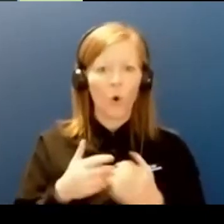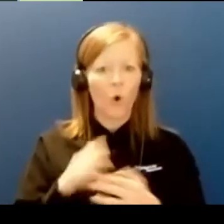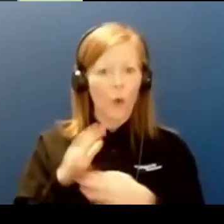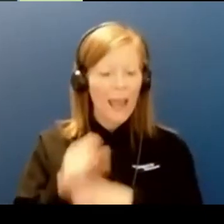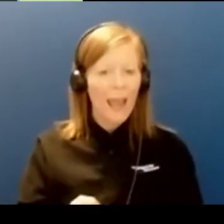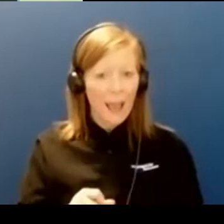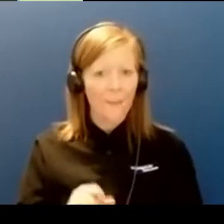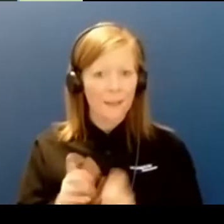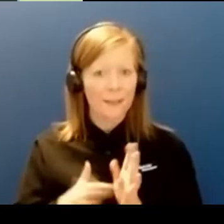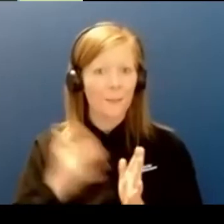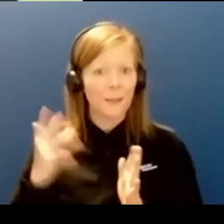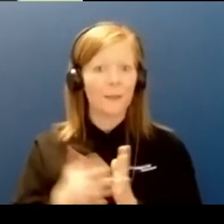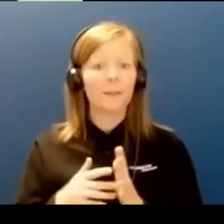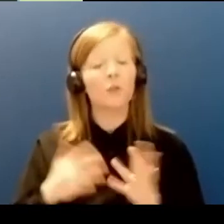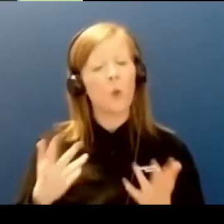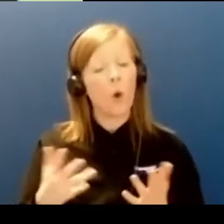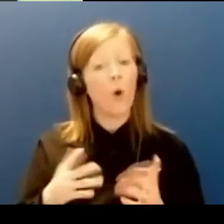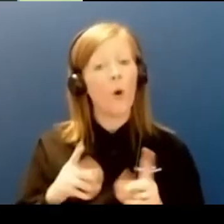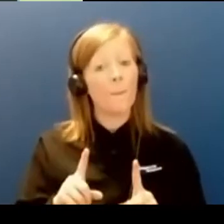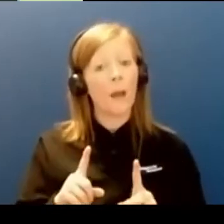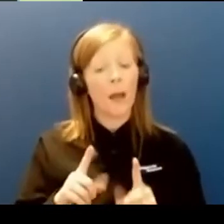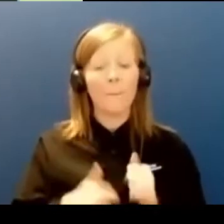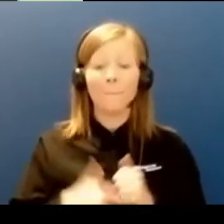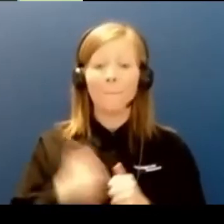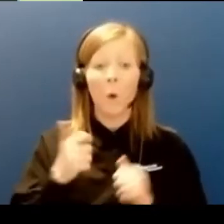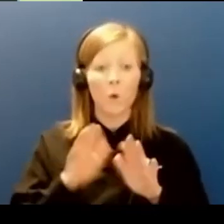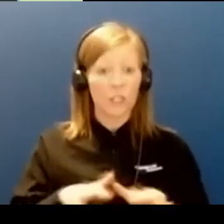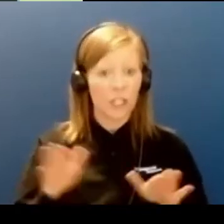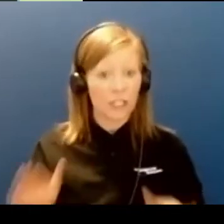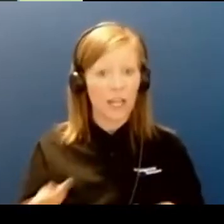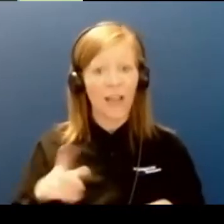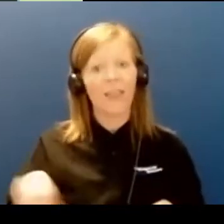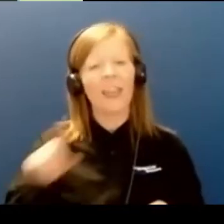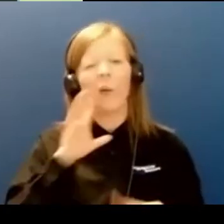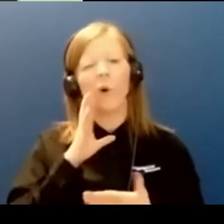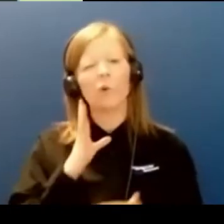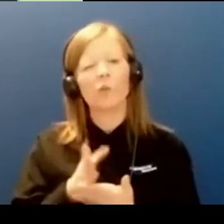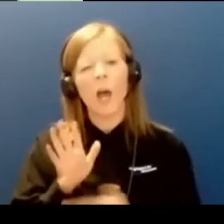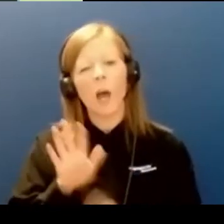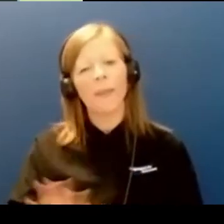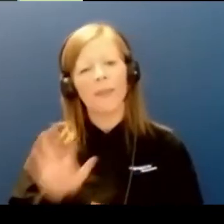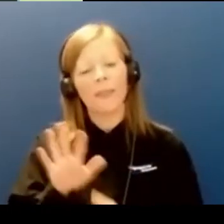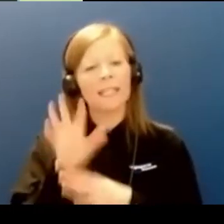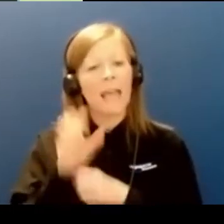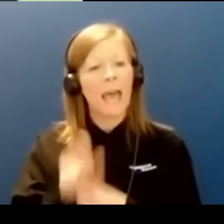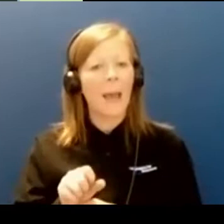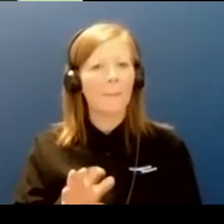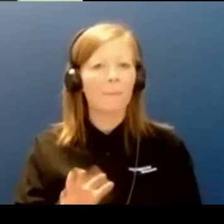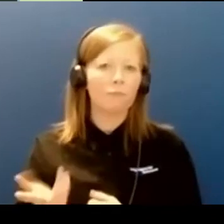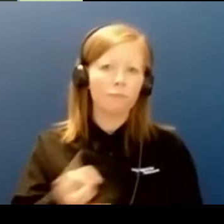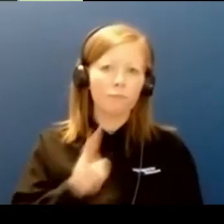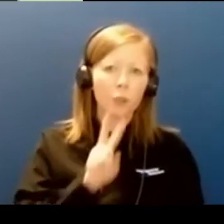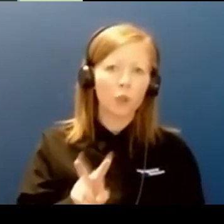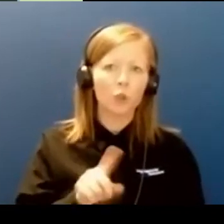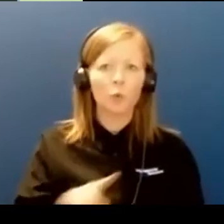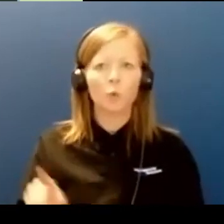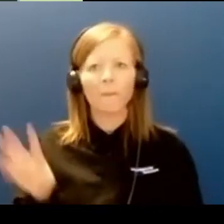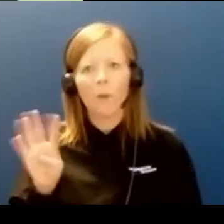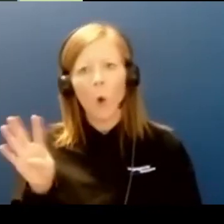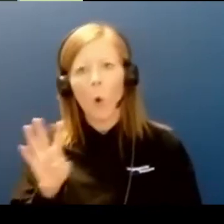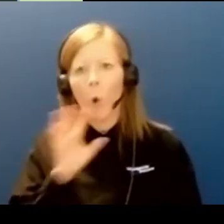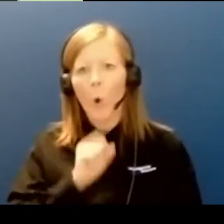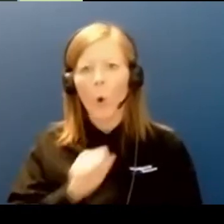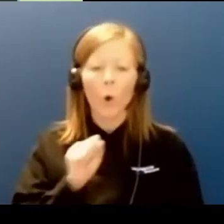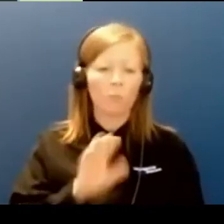the reality is that most of the children, they will stop these habits by 2 to 4 years of